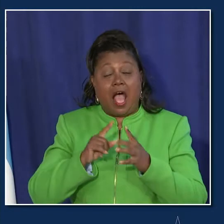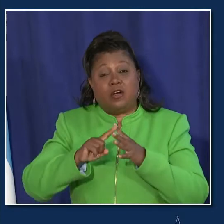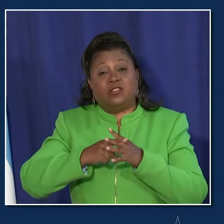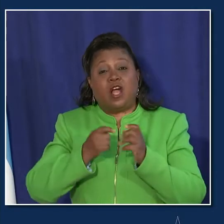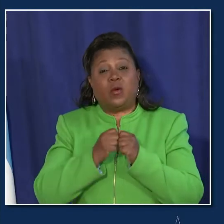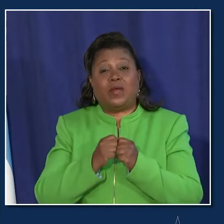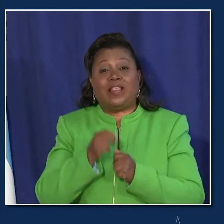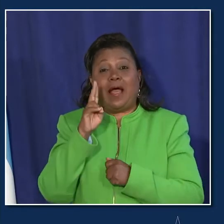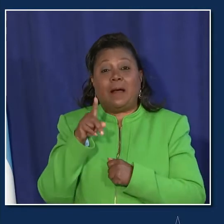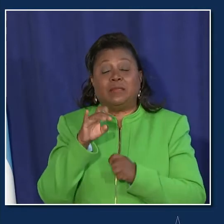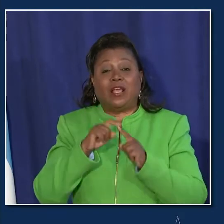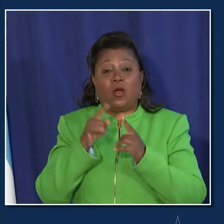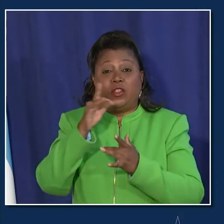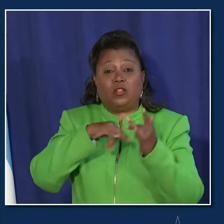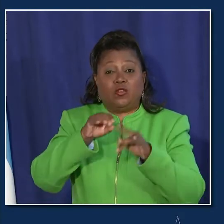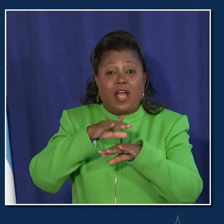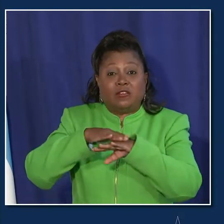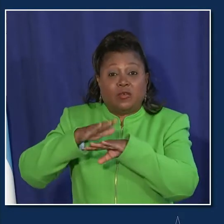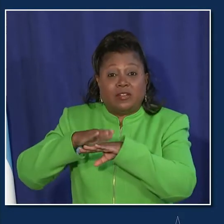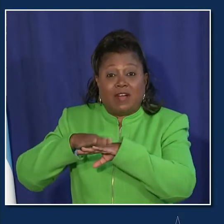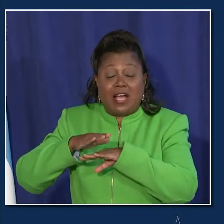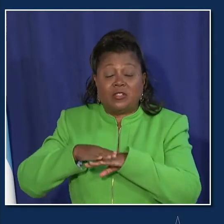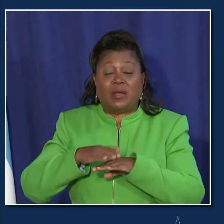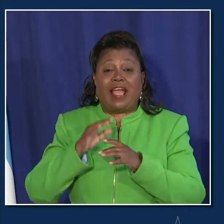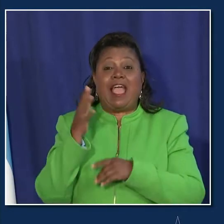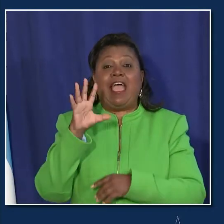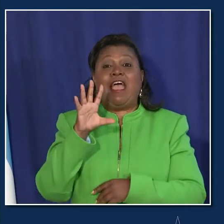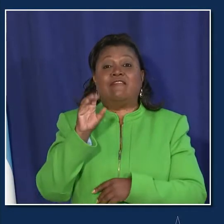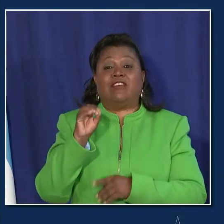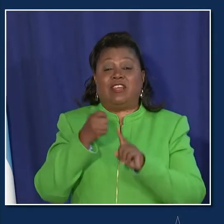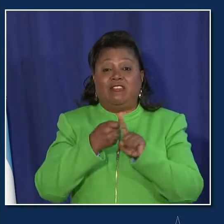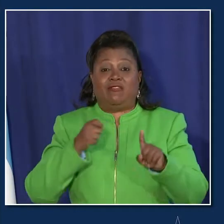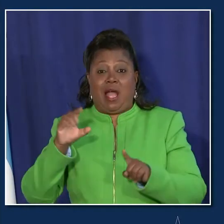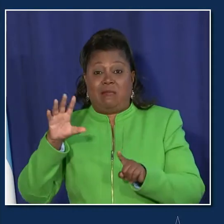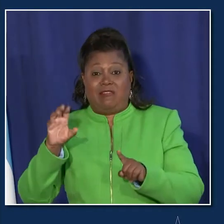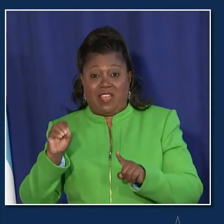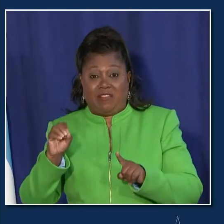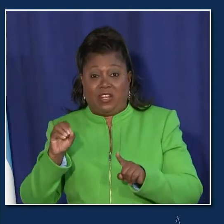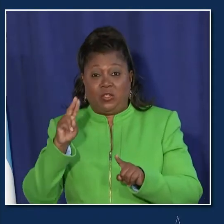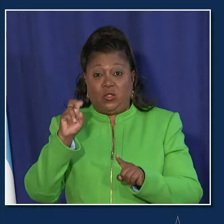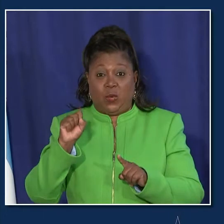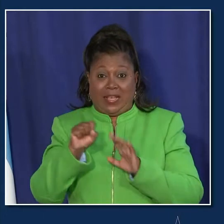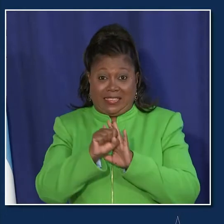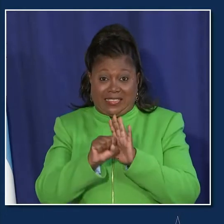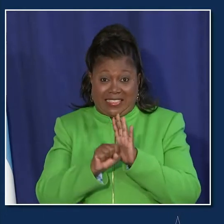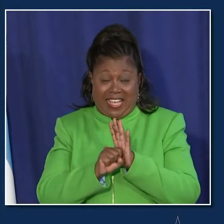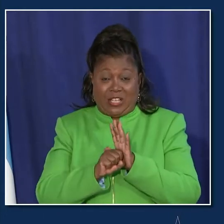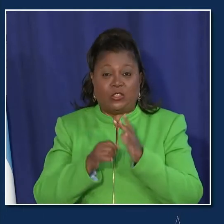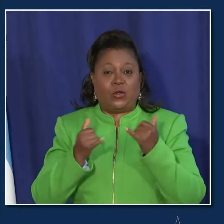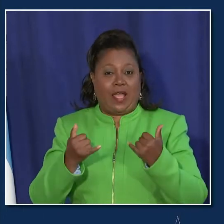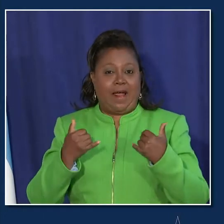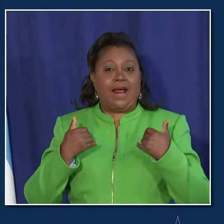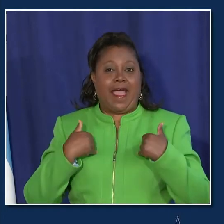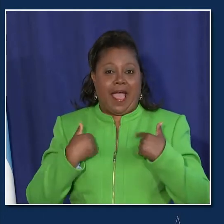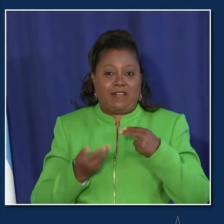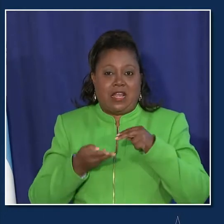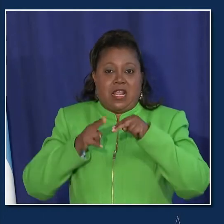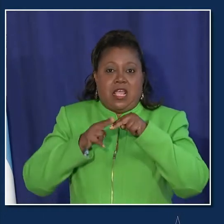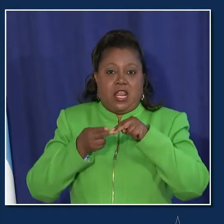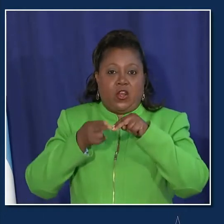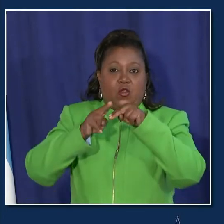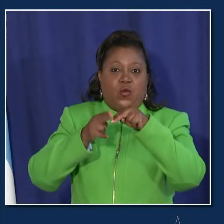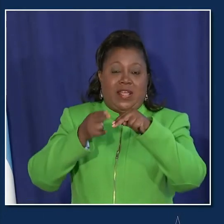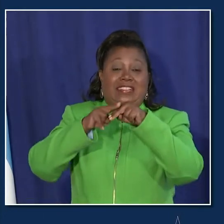with the update on the travel advisory. 50 out of 50 U.S. states are now having